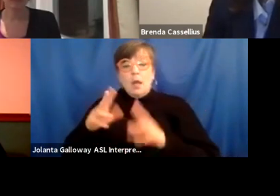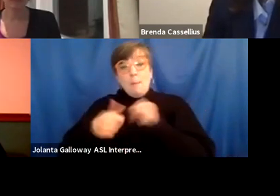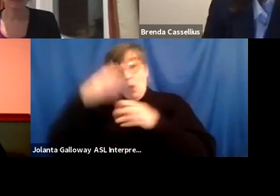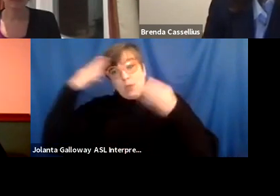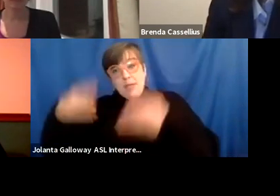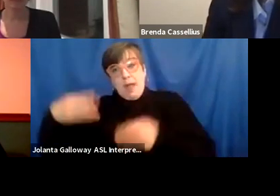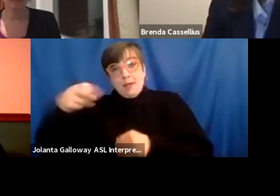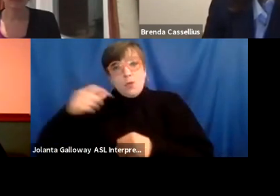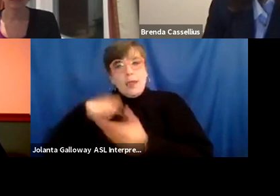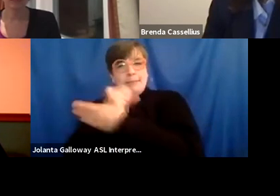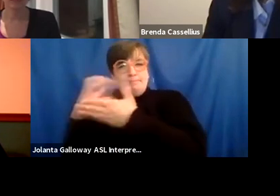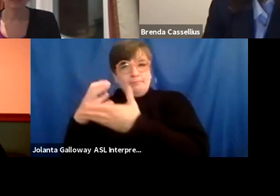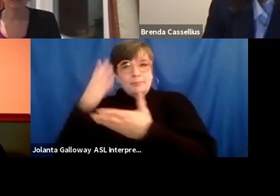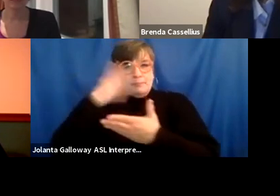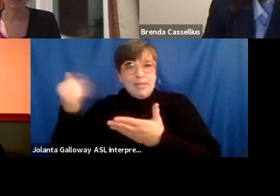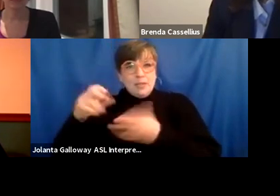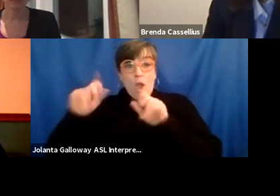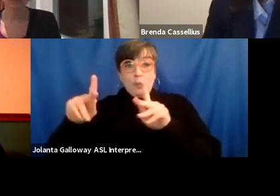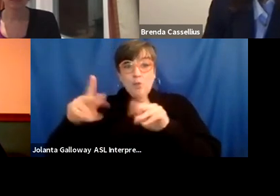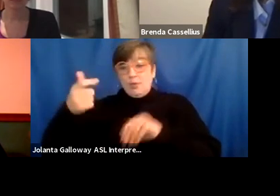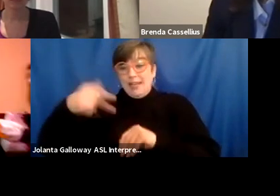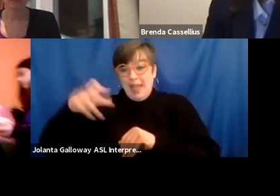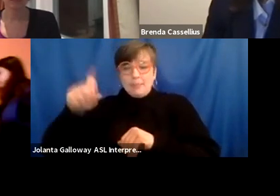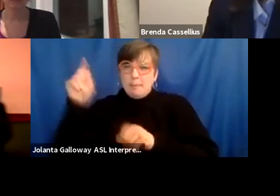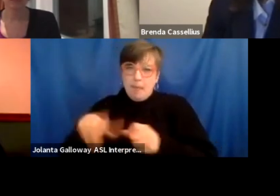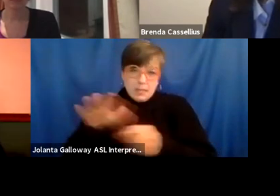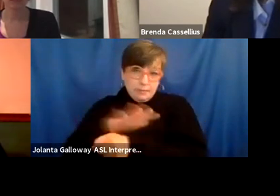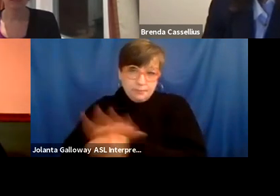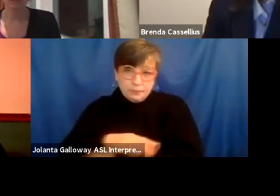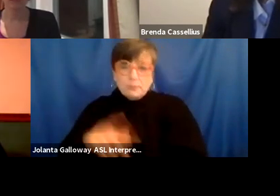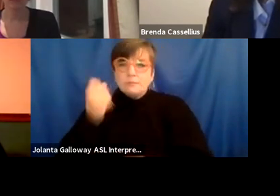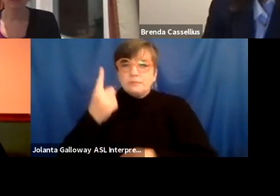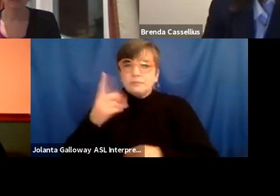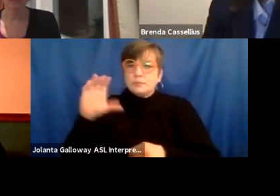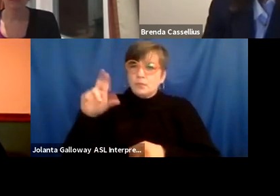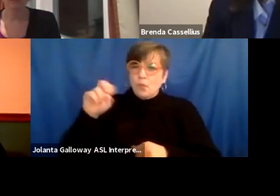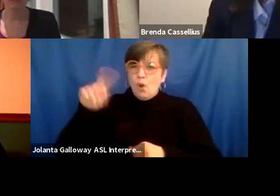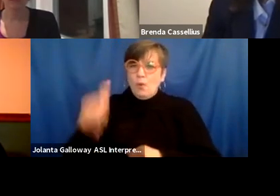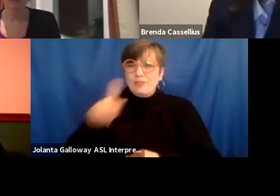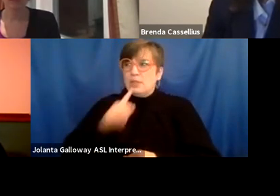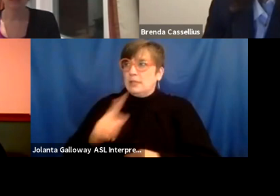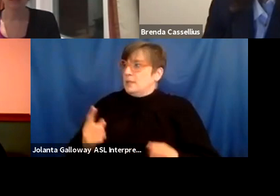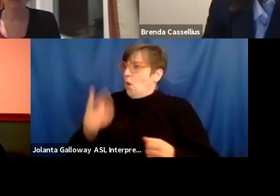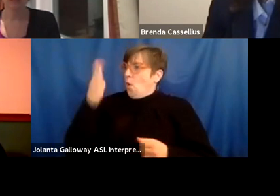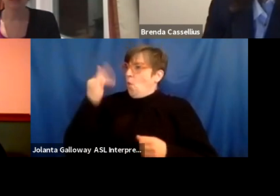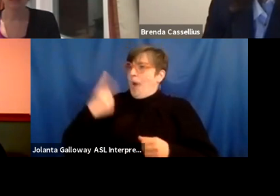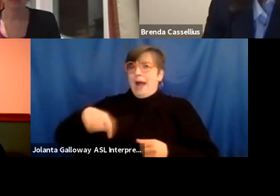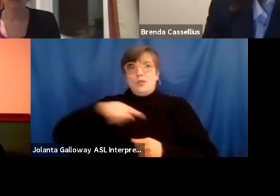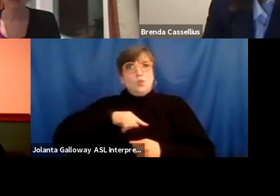was highlighting here the need to close opportunity gaps. The core questions we need to ask ourselves are, why are there some